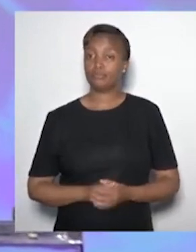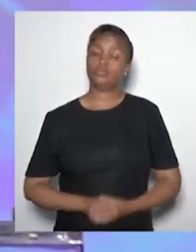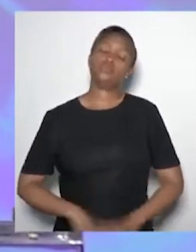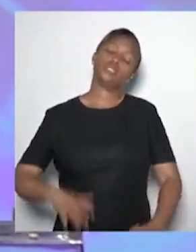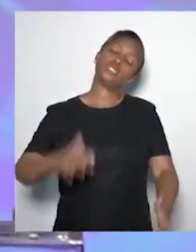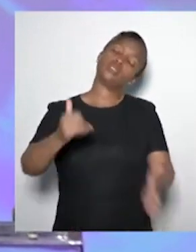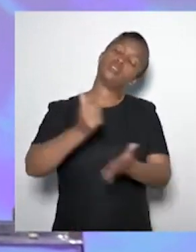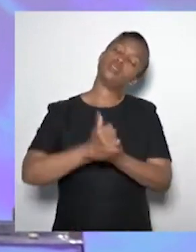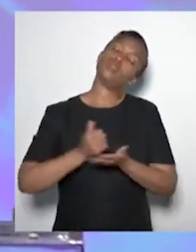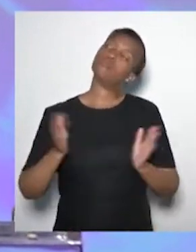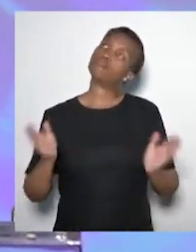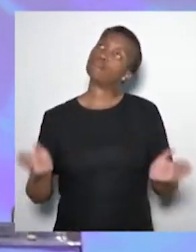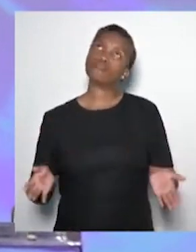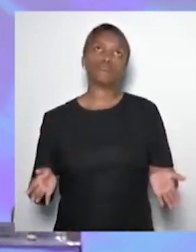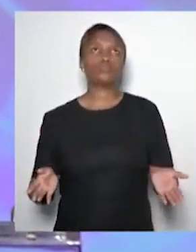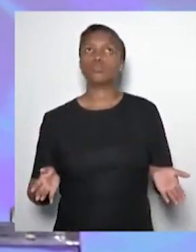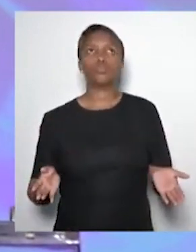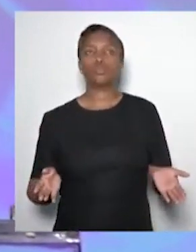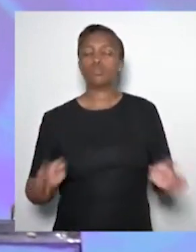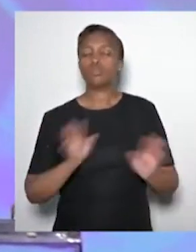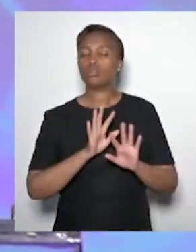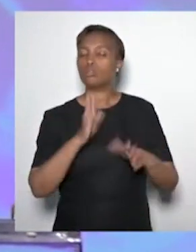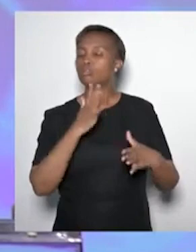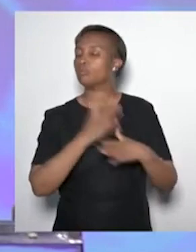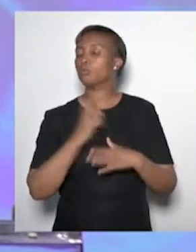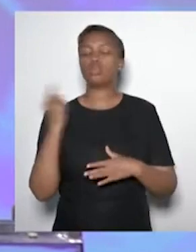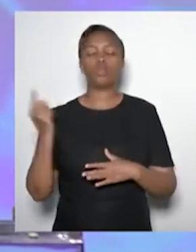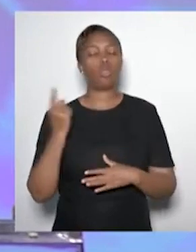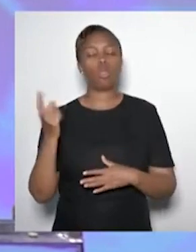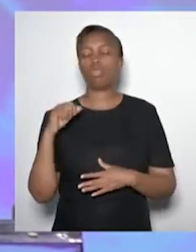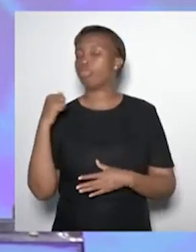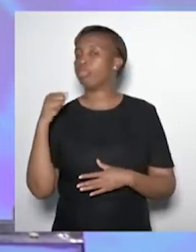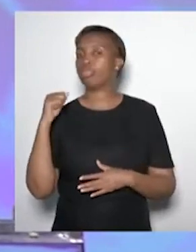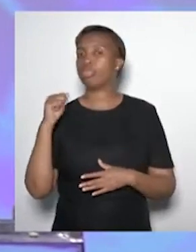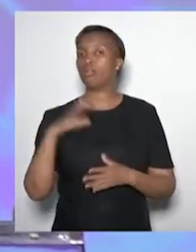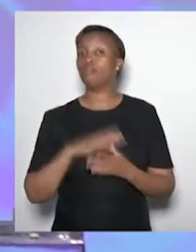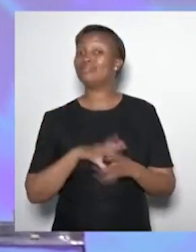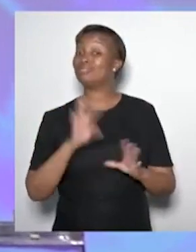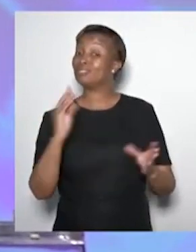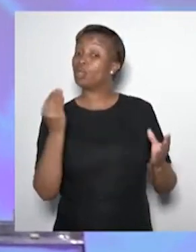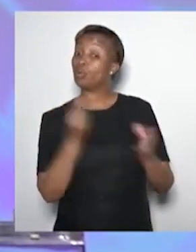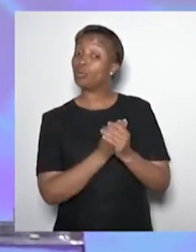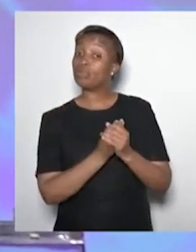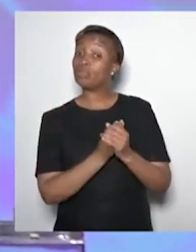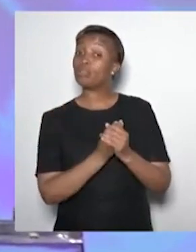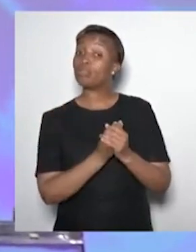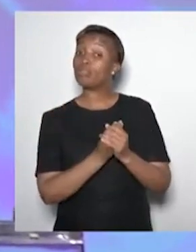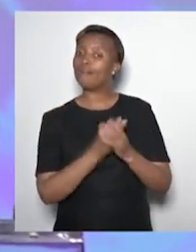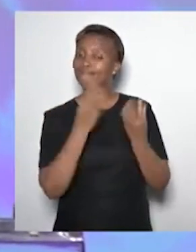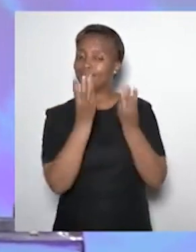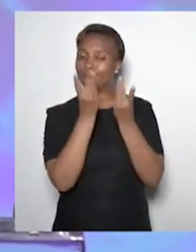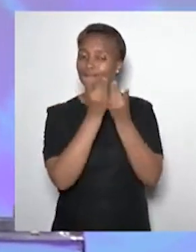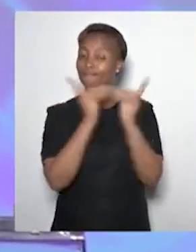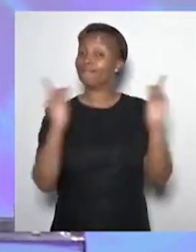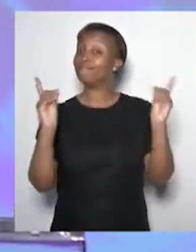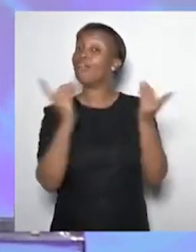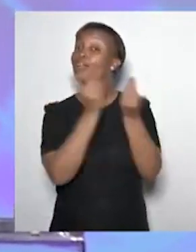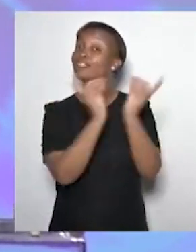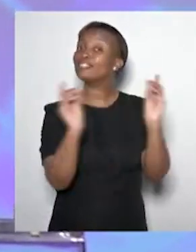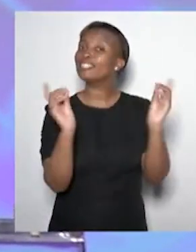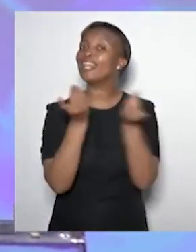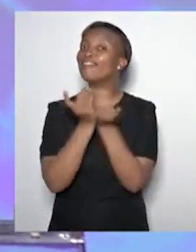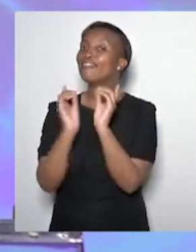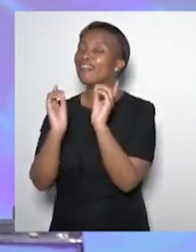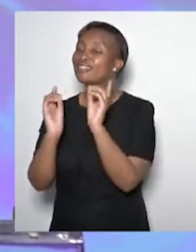Salvation doesn't go alone. It goes with deliverance. It goes